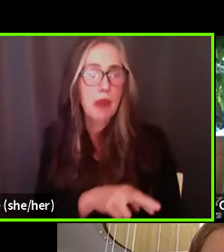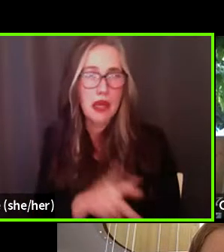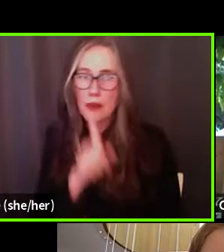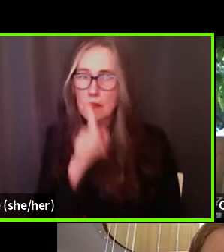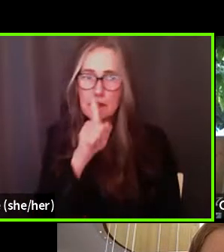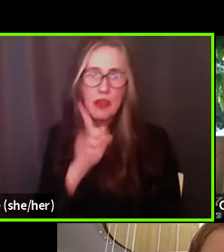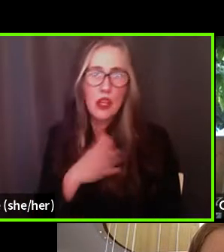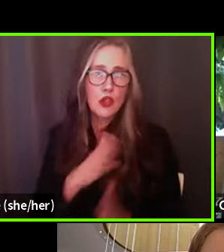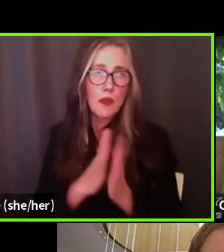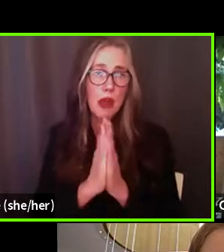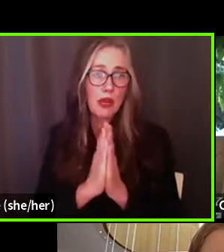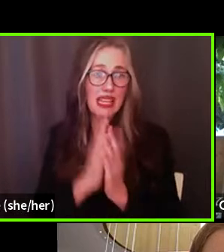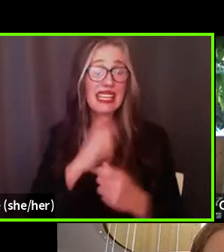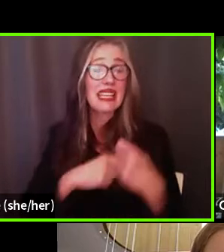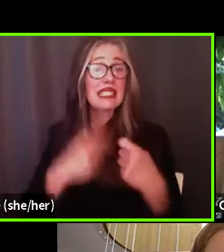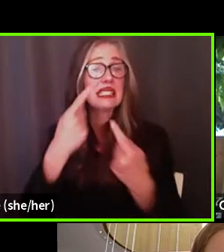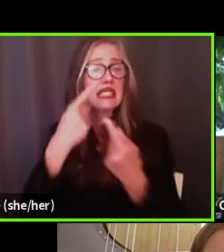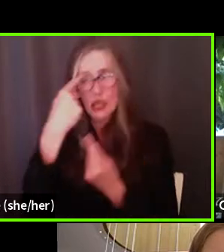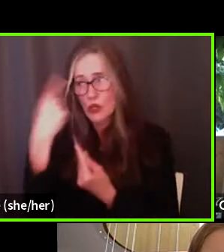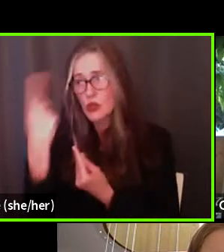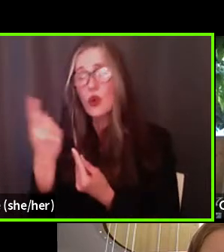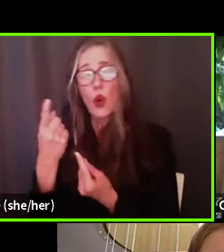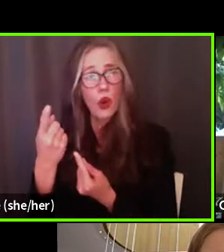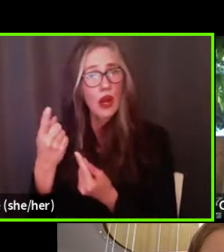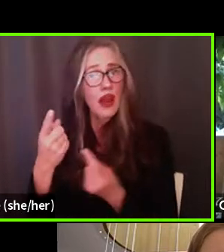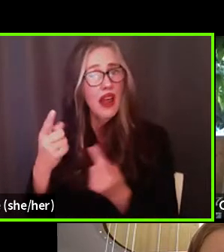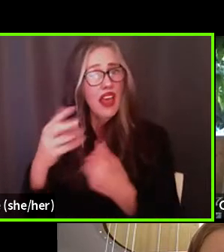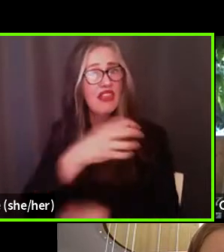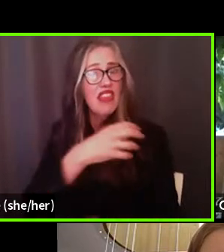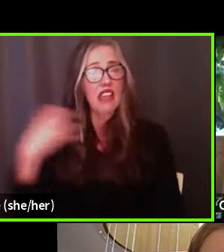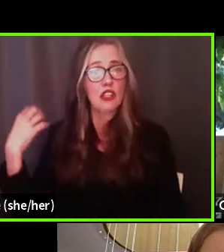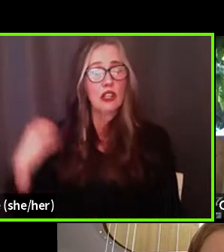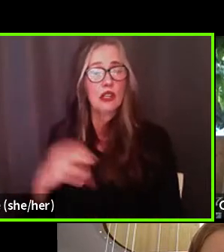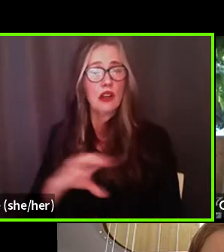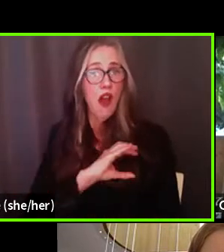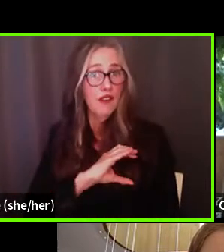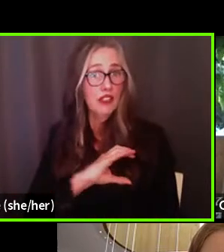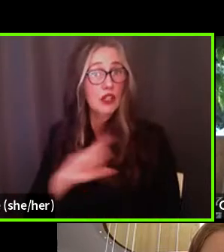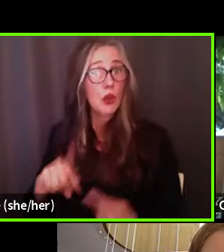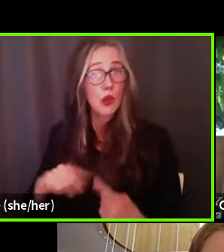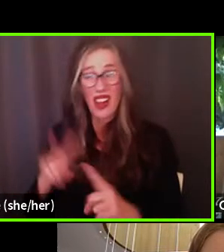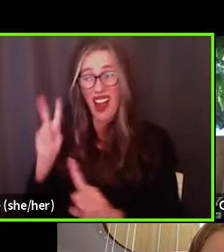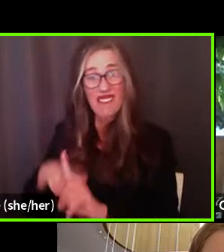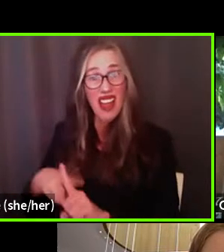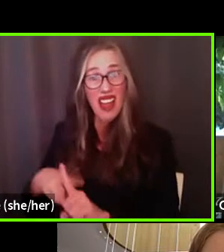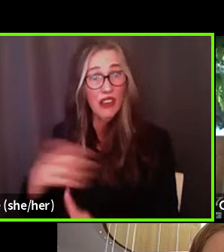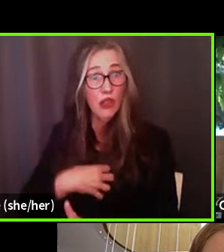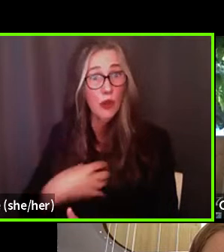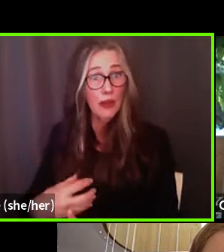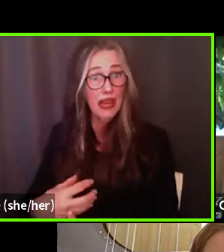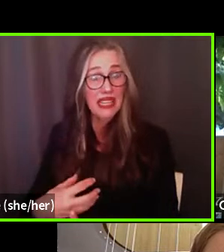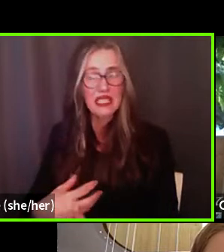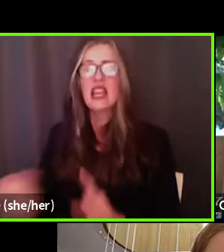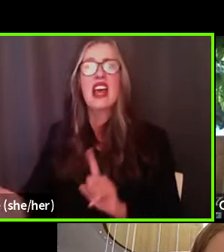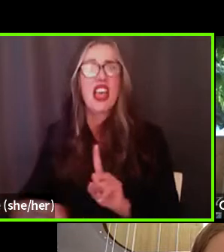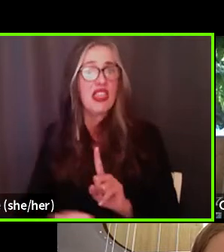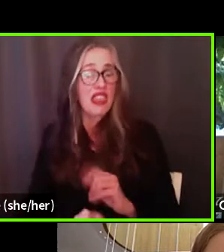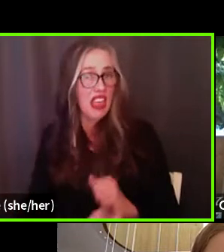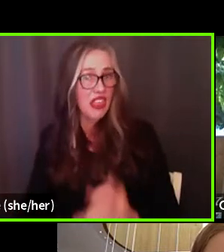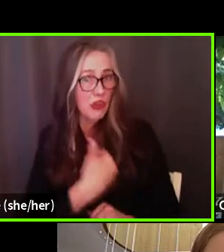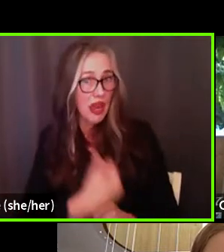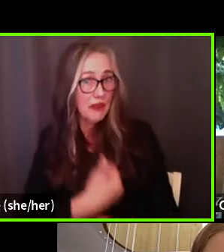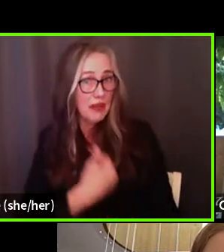request but instead informed the unit officer that i fought the complaint on i was subsequently threatened with a write-up if i didn't